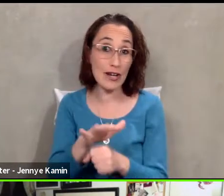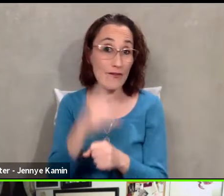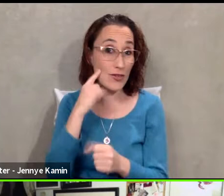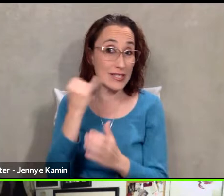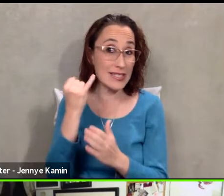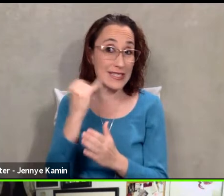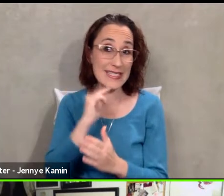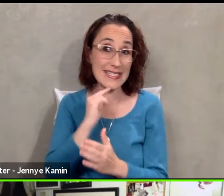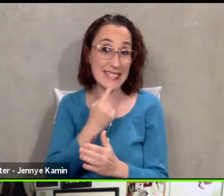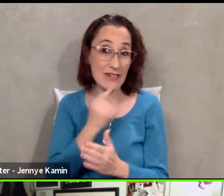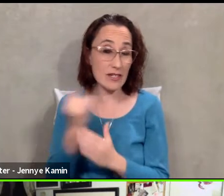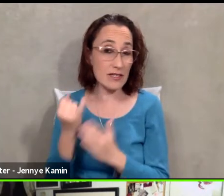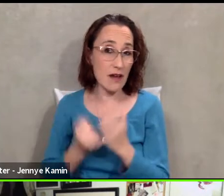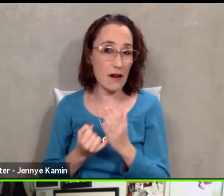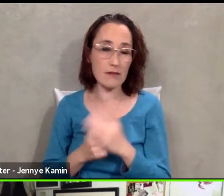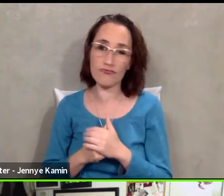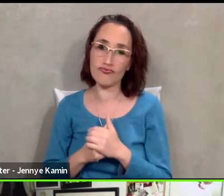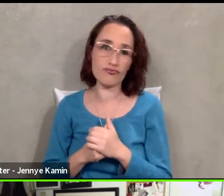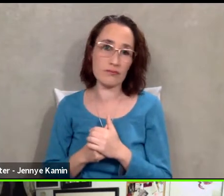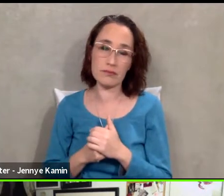and nothing to engage like the present